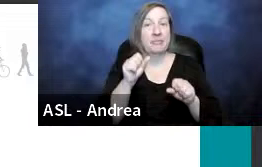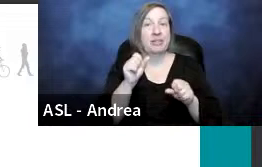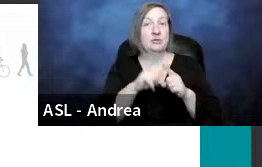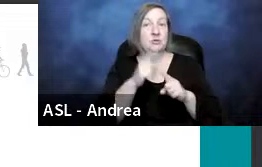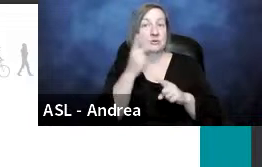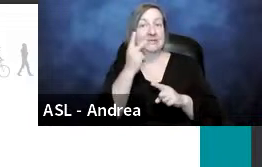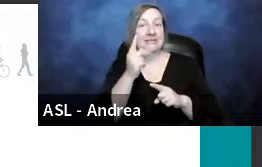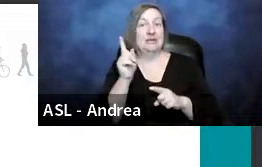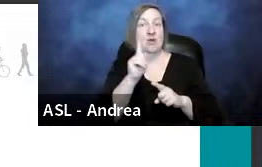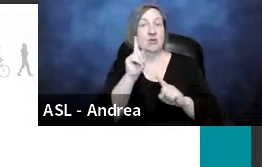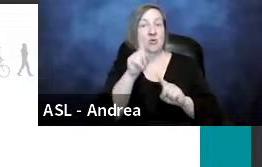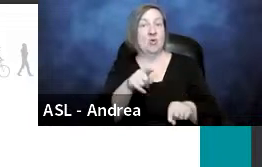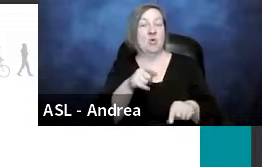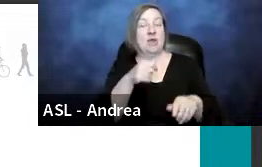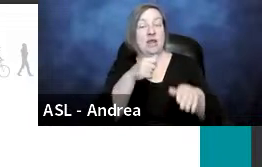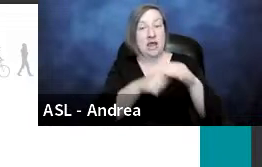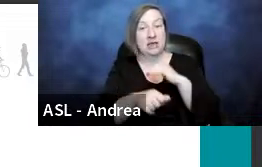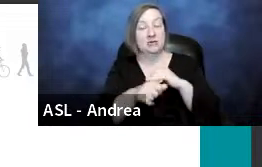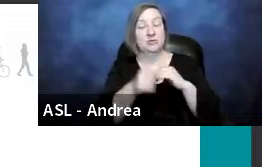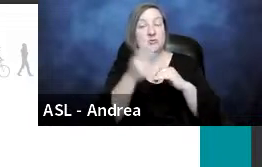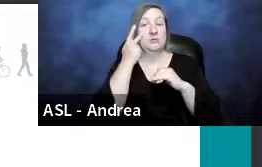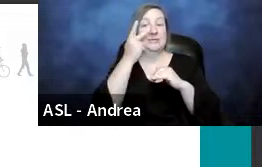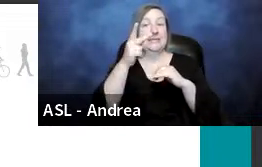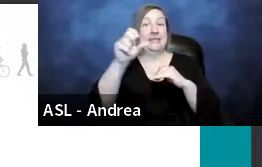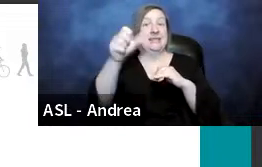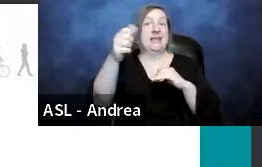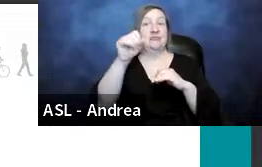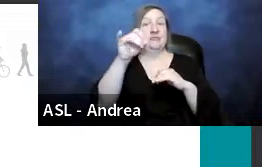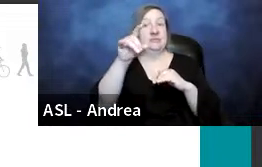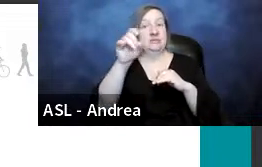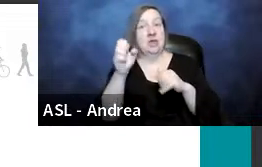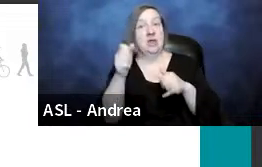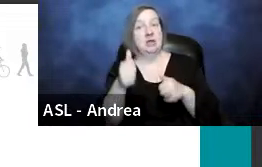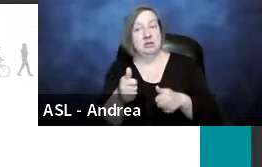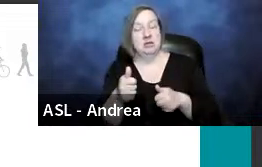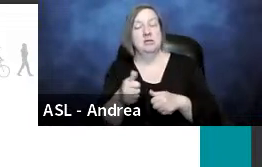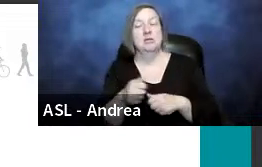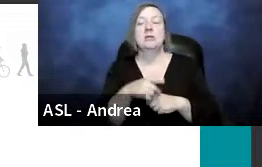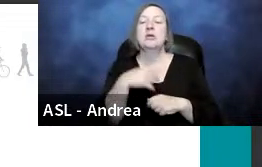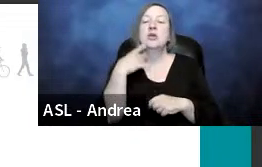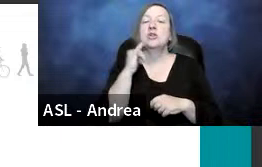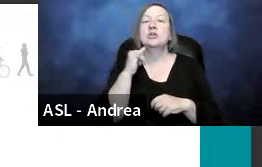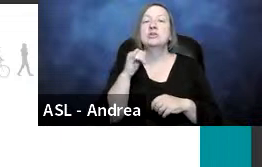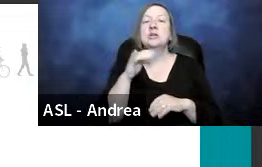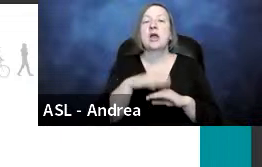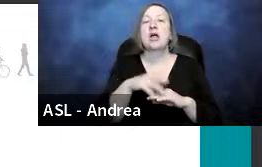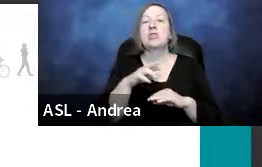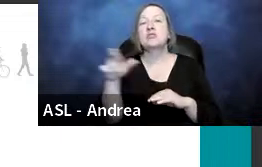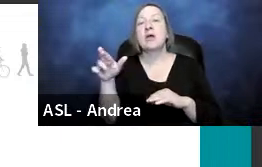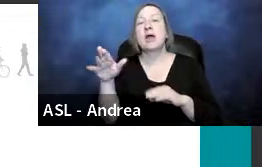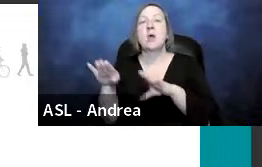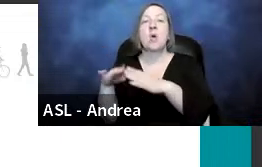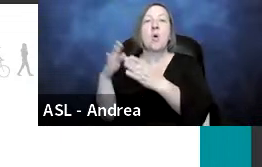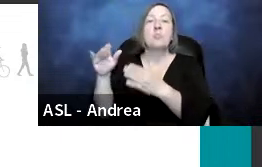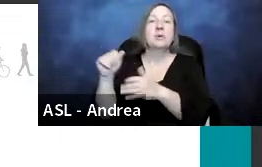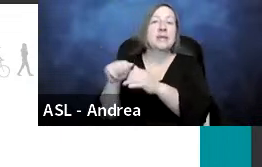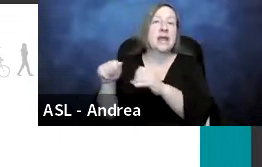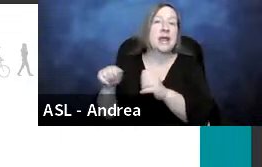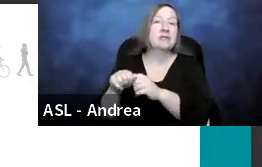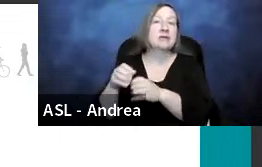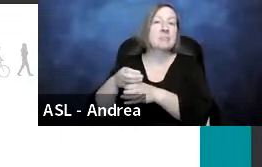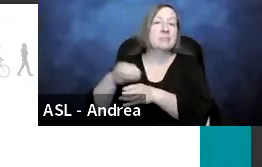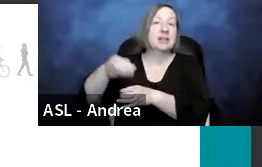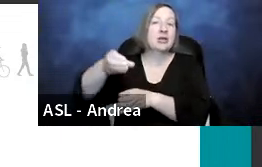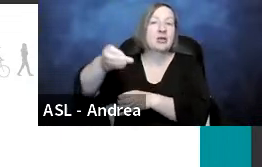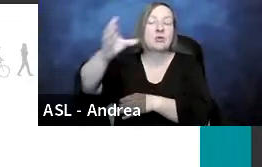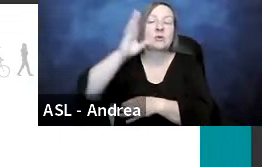going underneath the structure. So see to the other side. It looks like off to the right, there's kind of this open area and some pillars. It would also